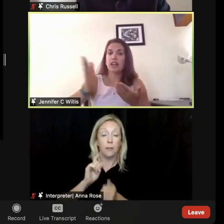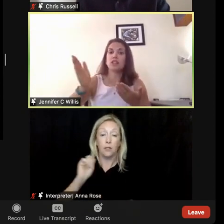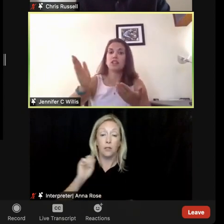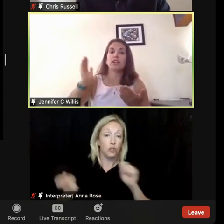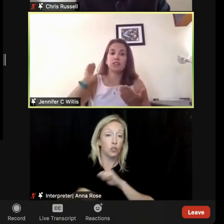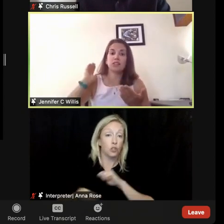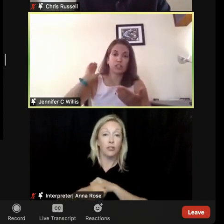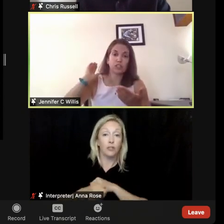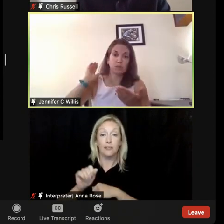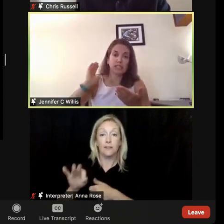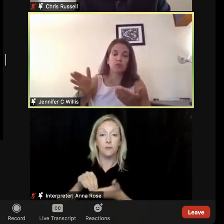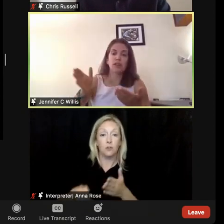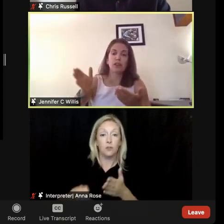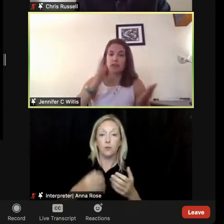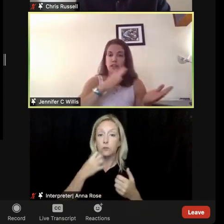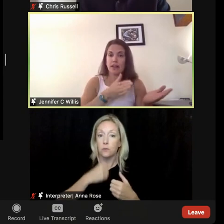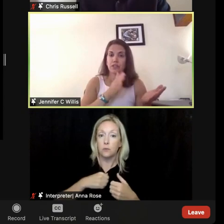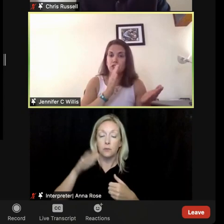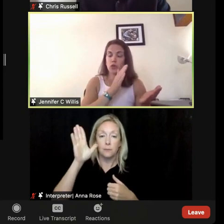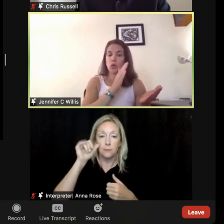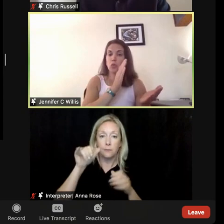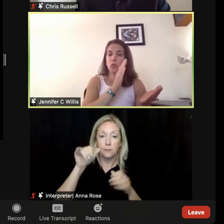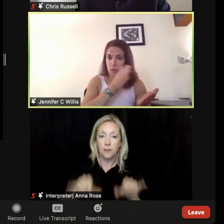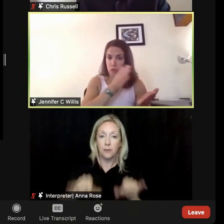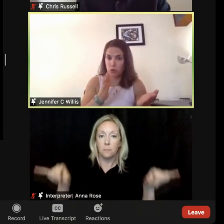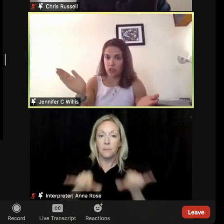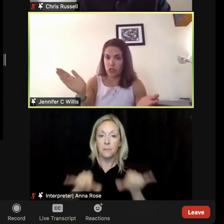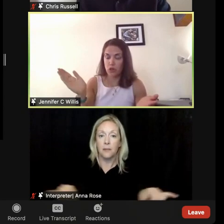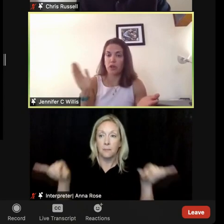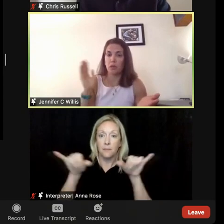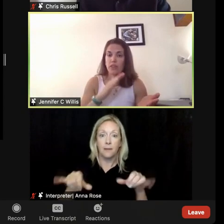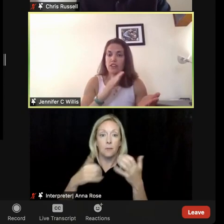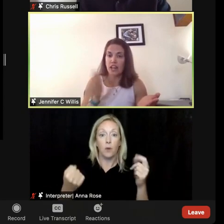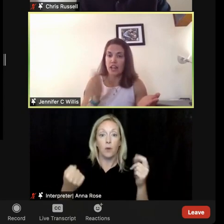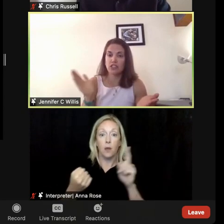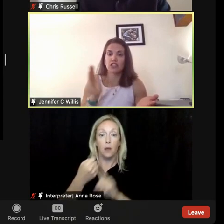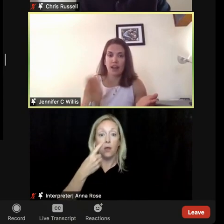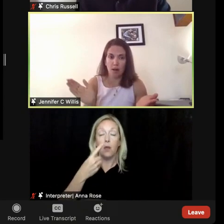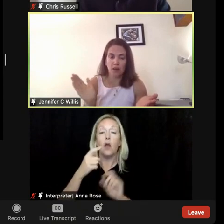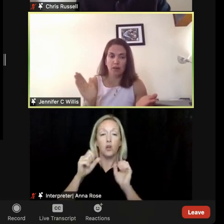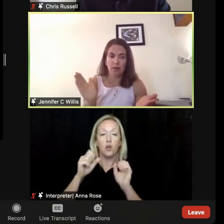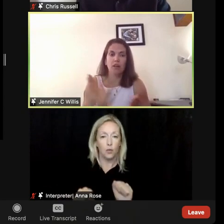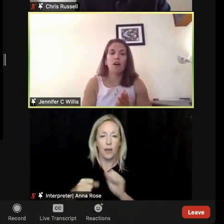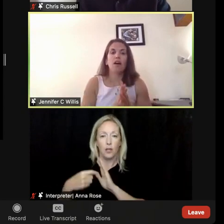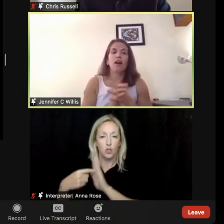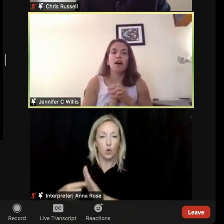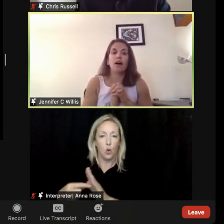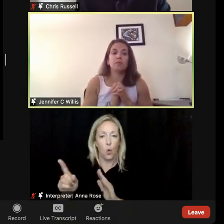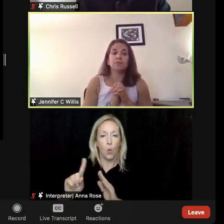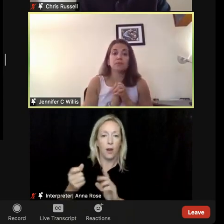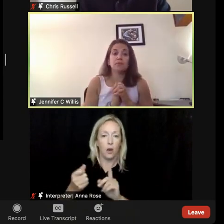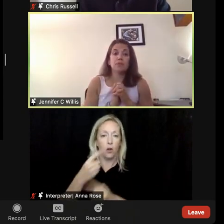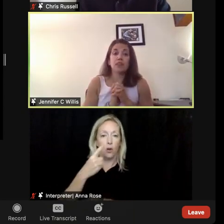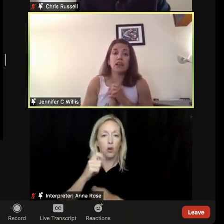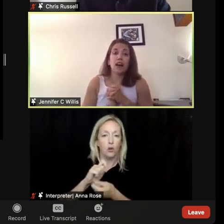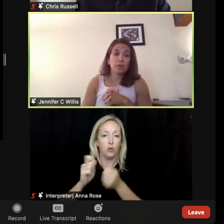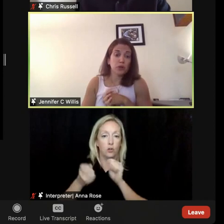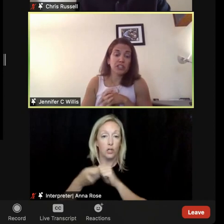to a rigid schedule and something's going to be different, this allows us to walk them through it and show them where that change is going to